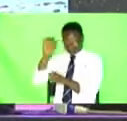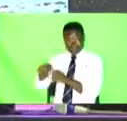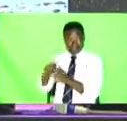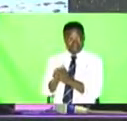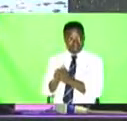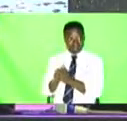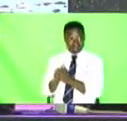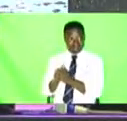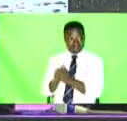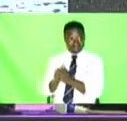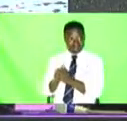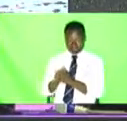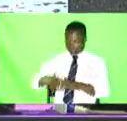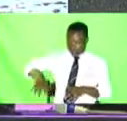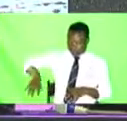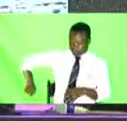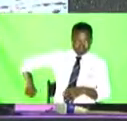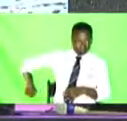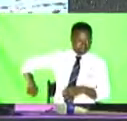this one.